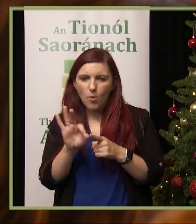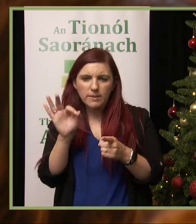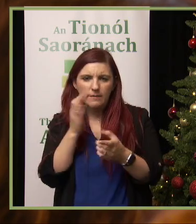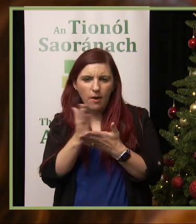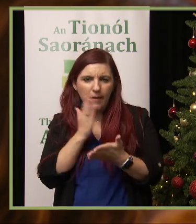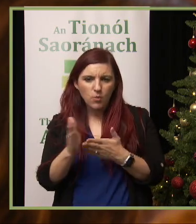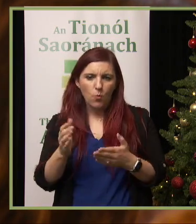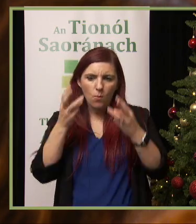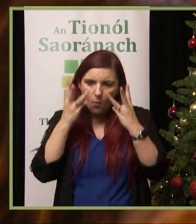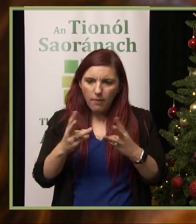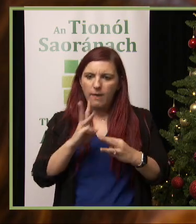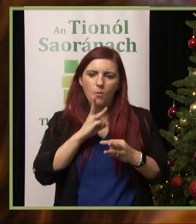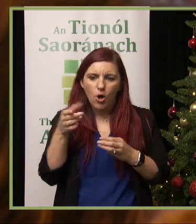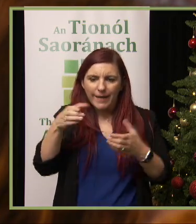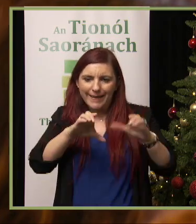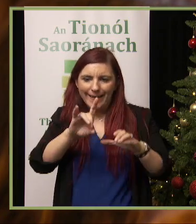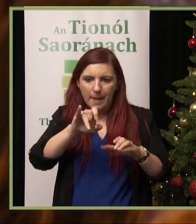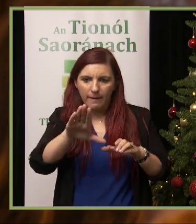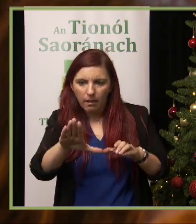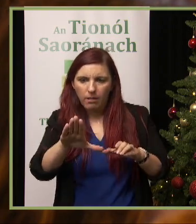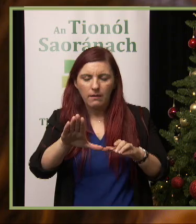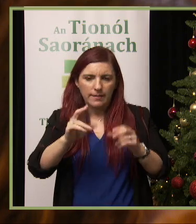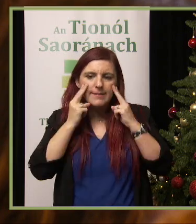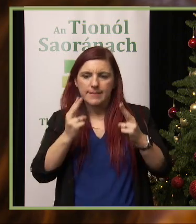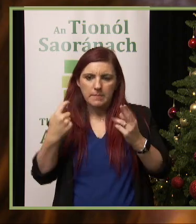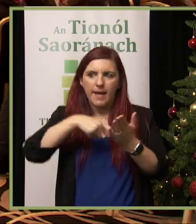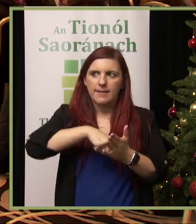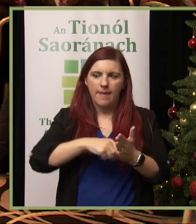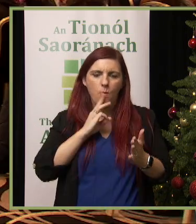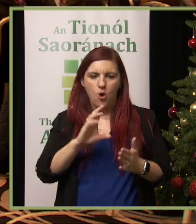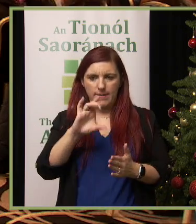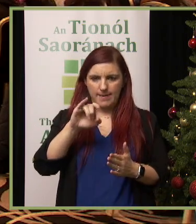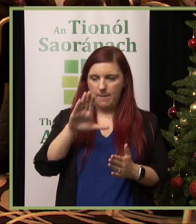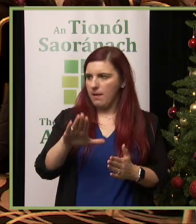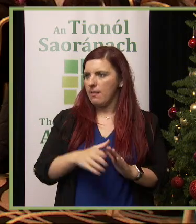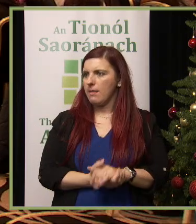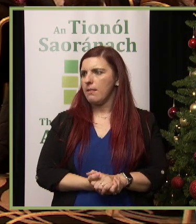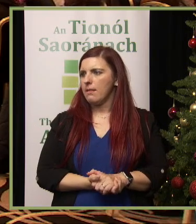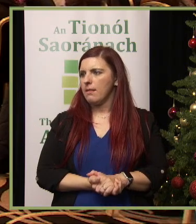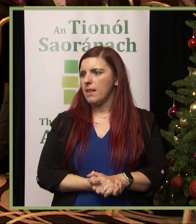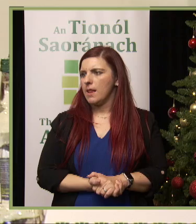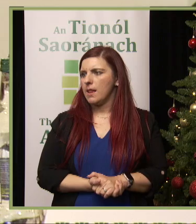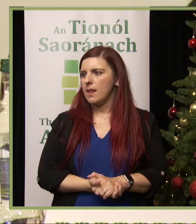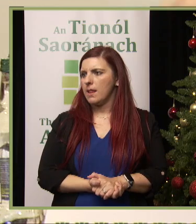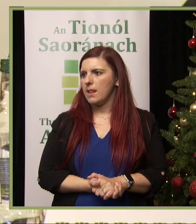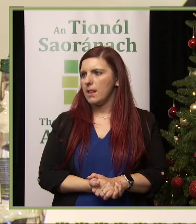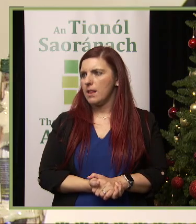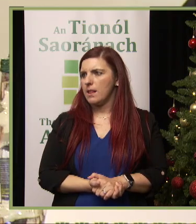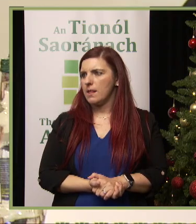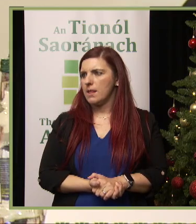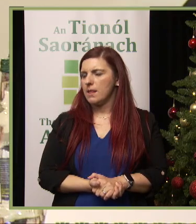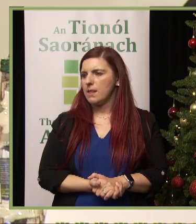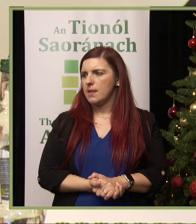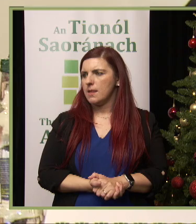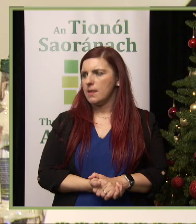fertilisers added, because it doesn't include natural fertilisers. Okay, so that's chemical specifically